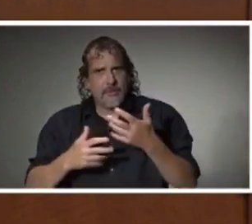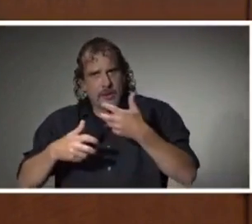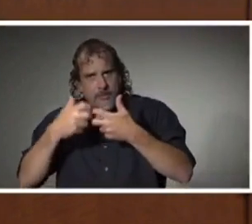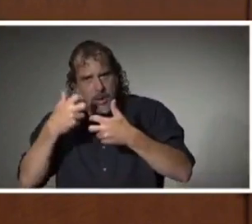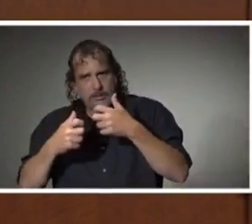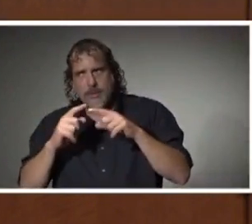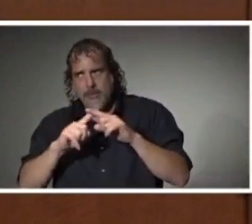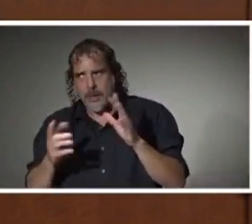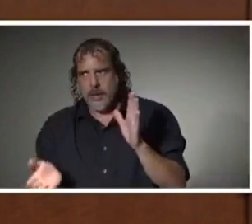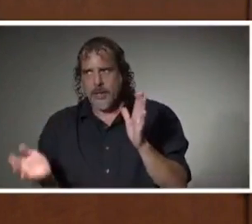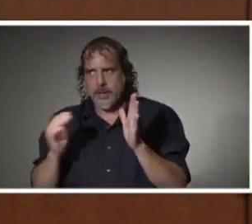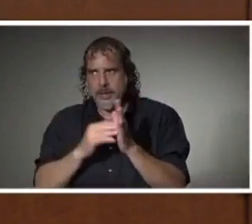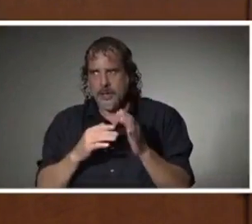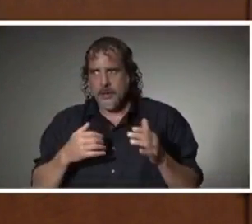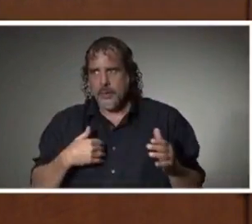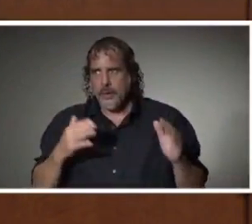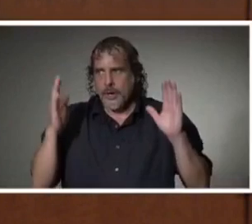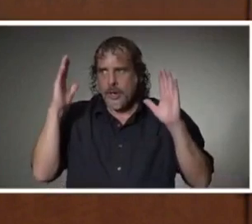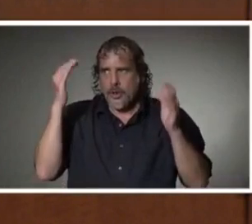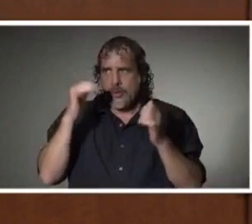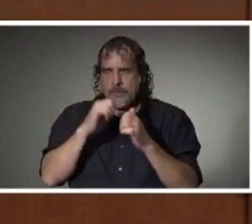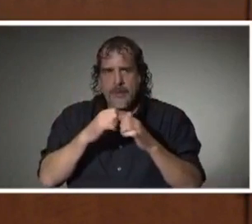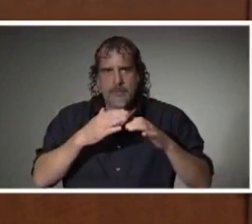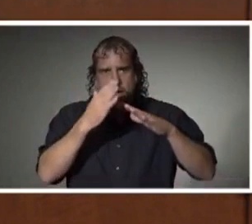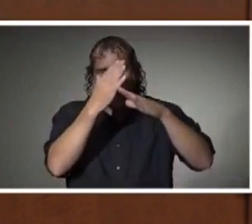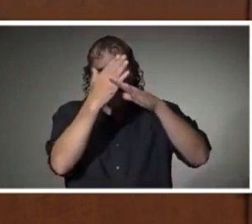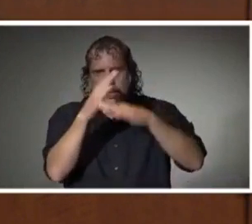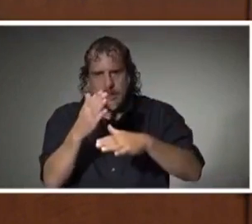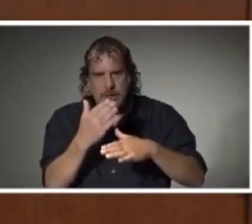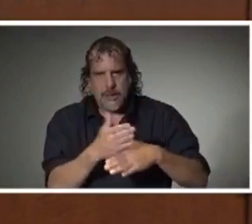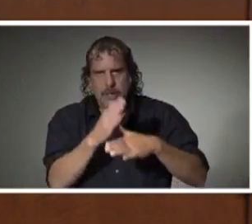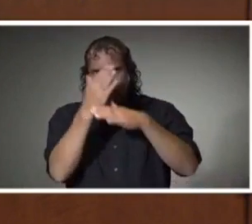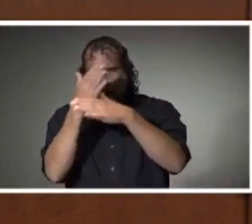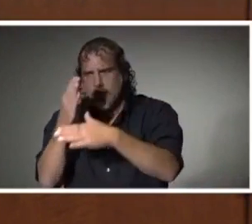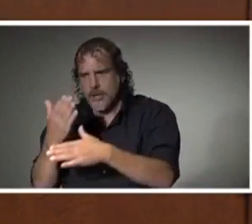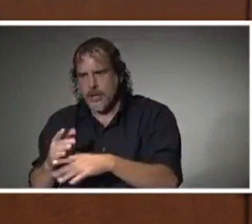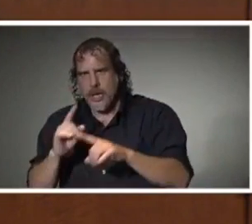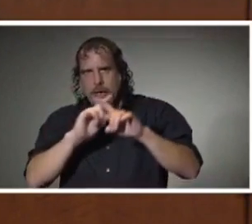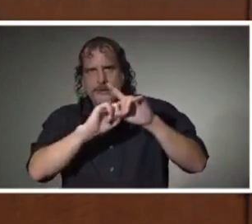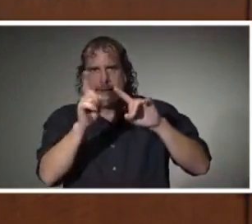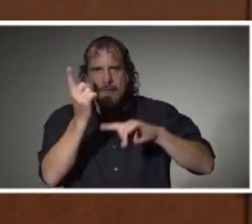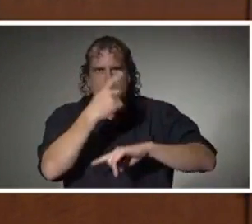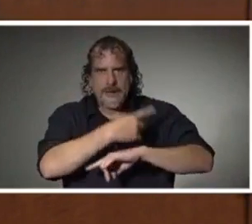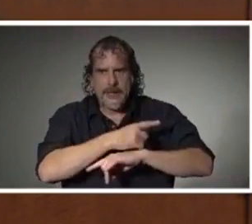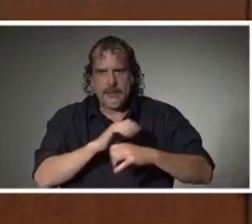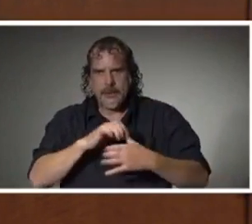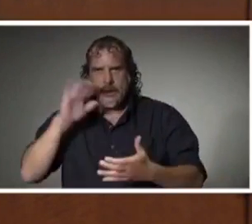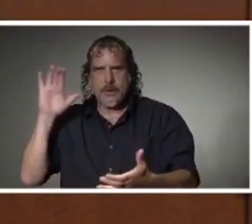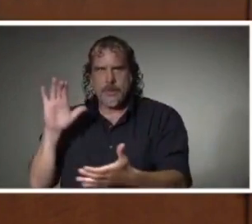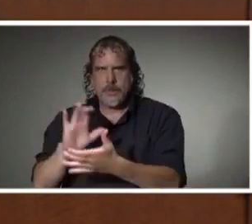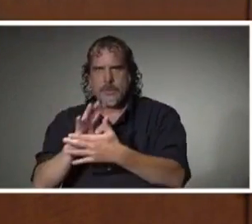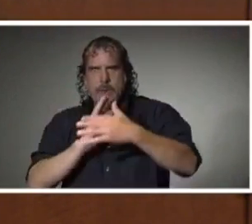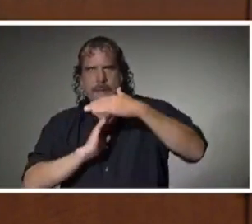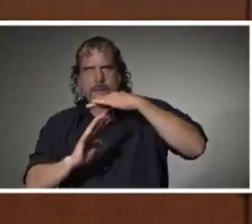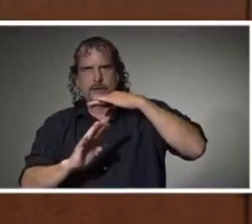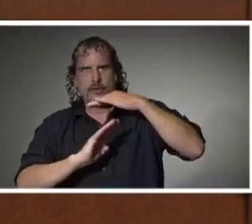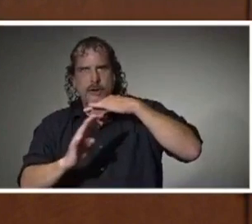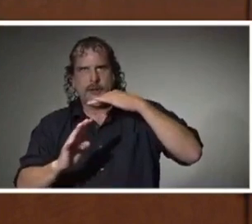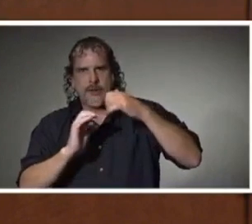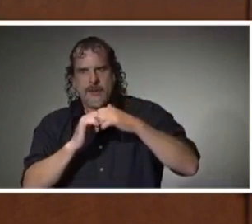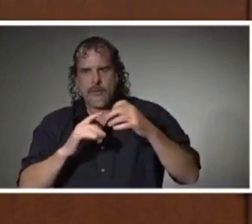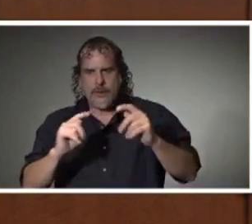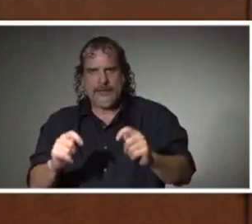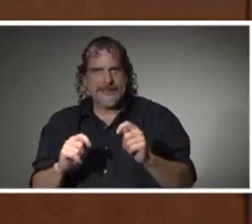To help lower person-to-person contact, people can use the Department of Public Safety's website to renew and duplicate driver's licenses, ID